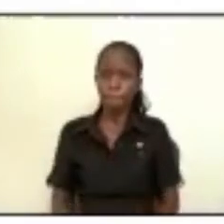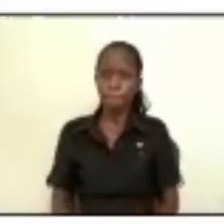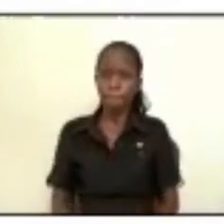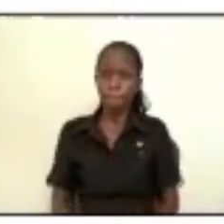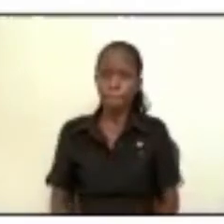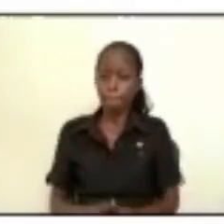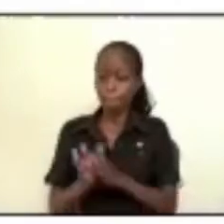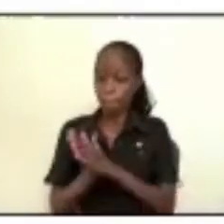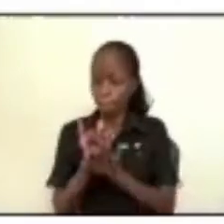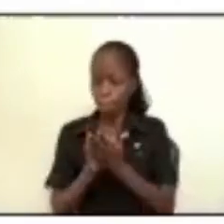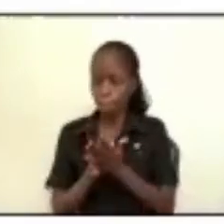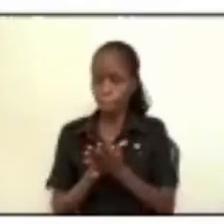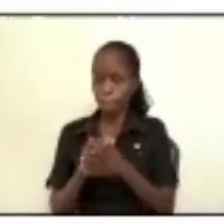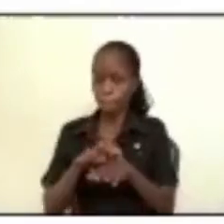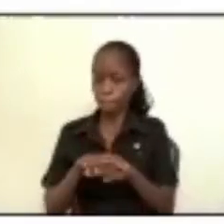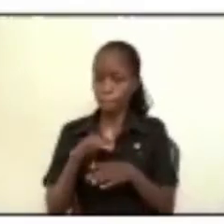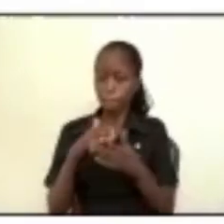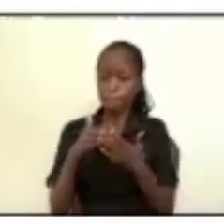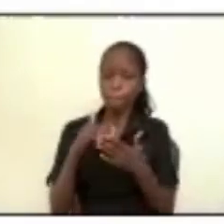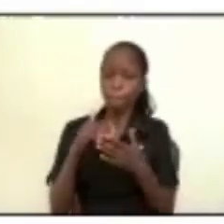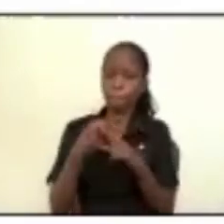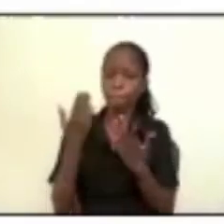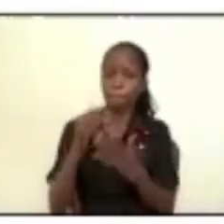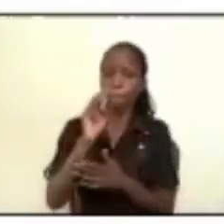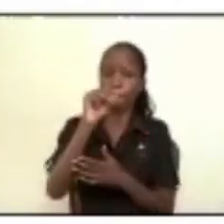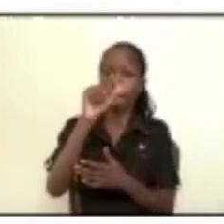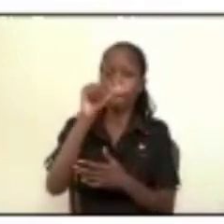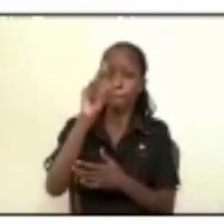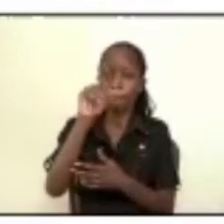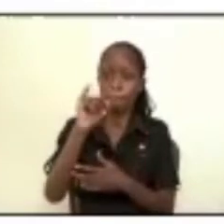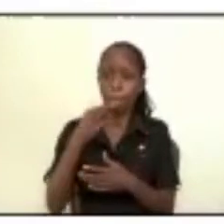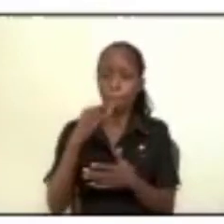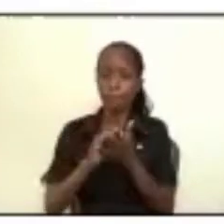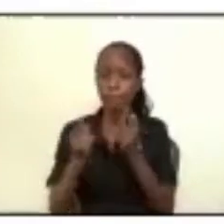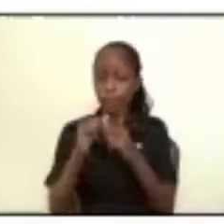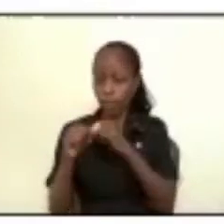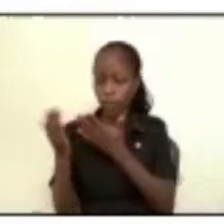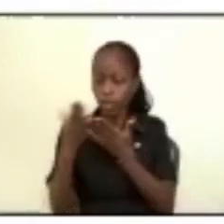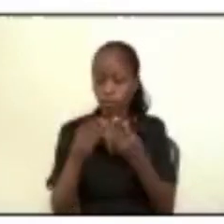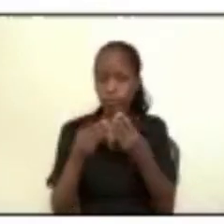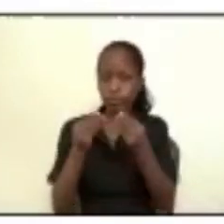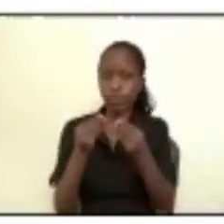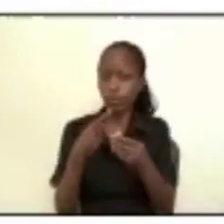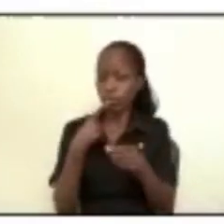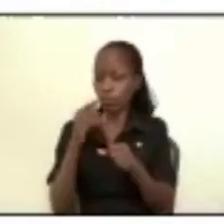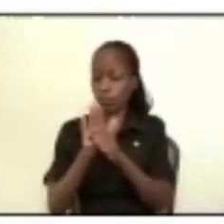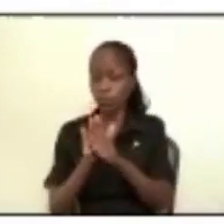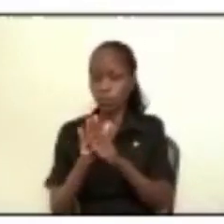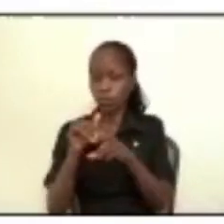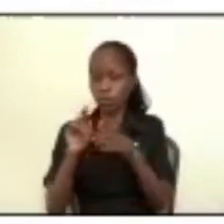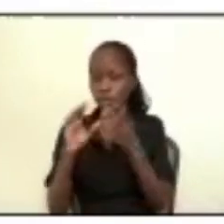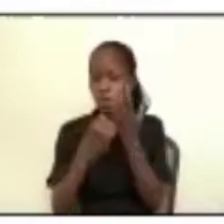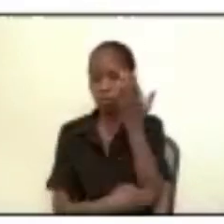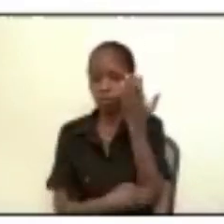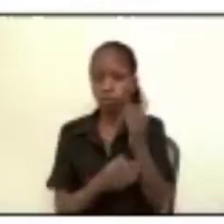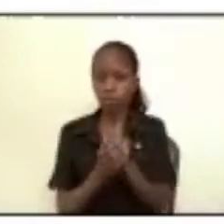article that I came across in Malawi again, where it talks about give solutions, not broken promises to the poor, Chakwera tells the world leaders. So